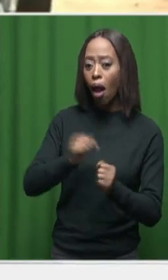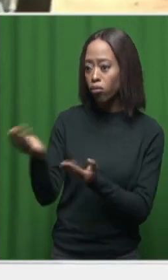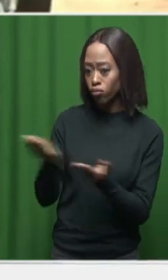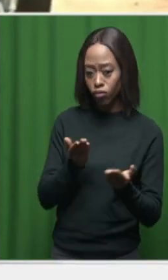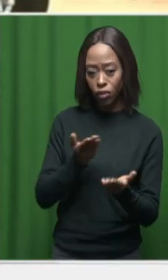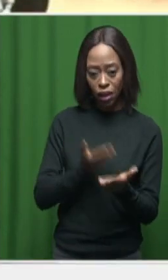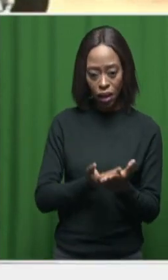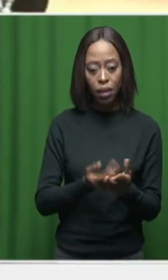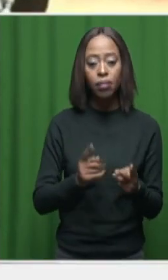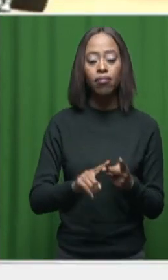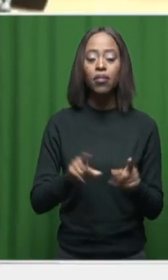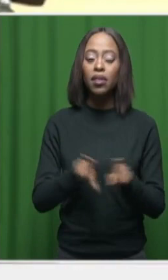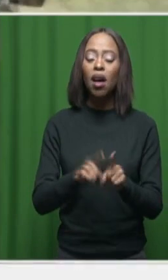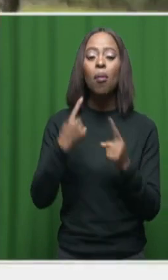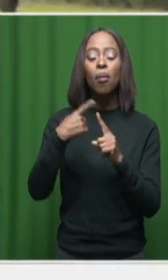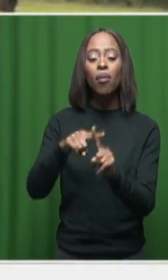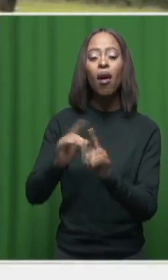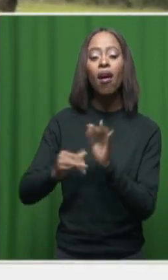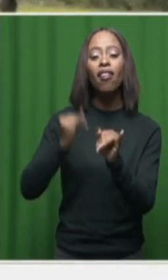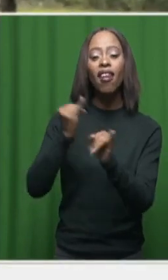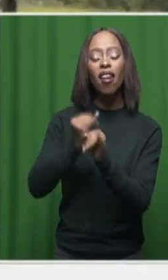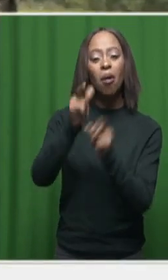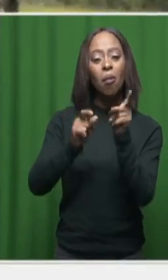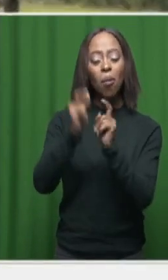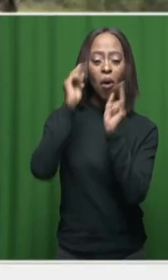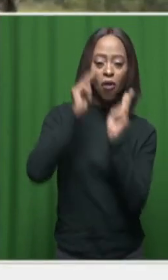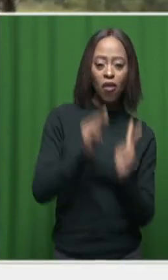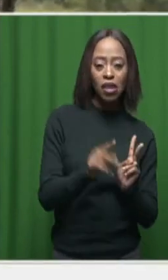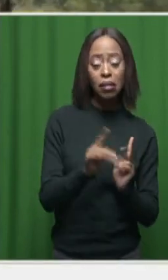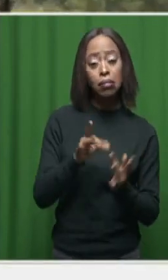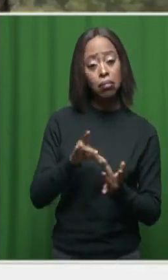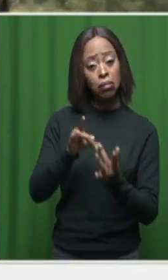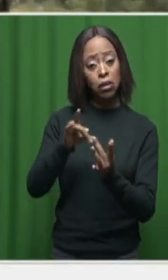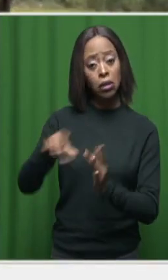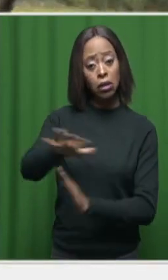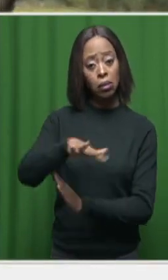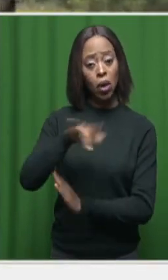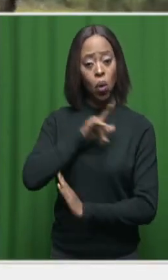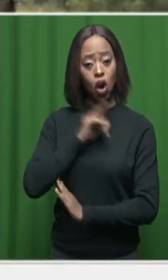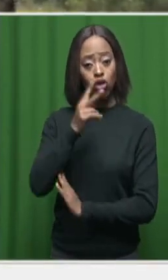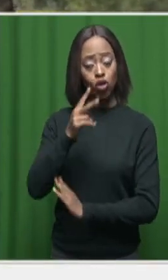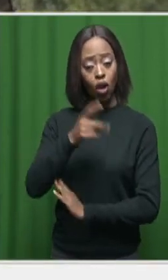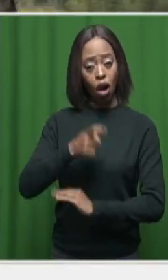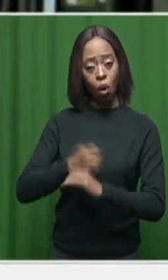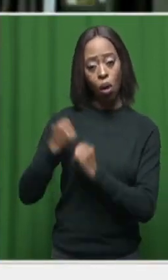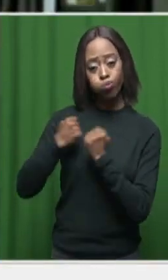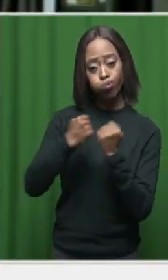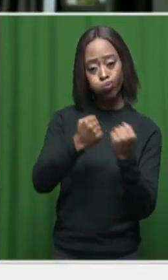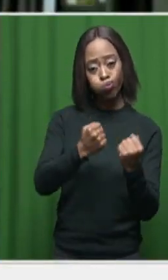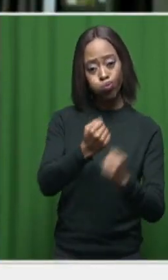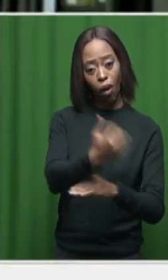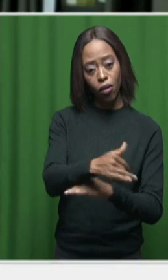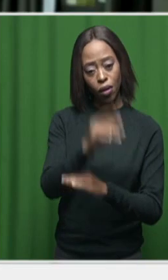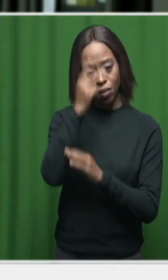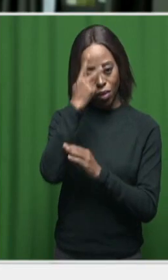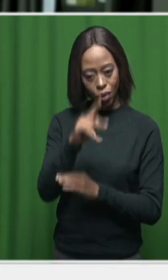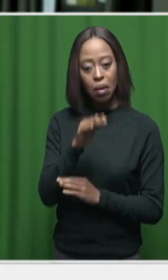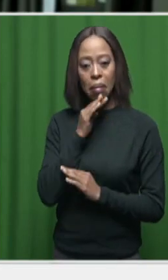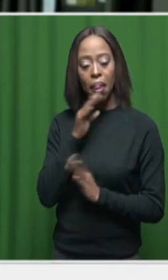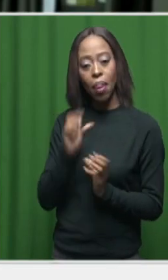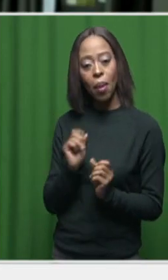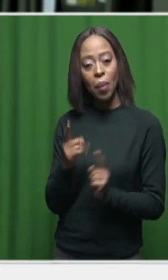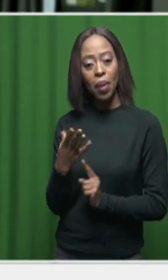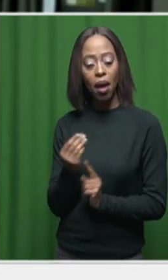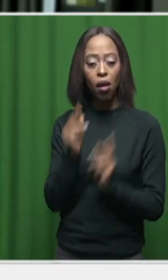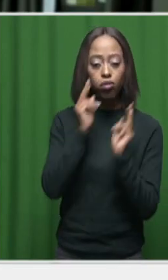And then we also target the international market. It's a unique place because it's only a 2-hour drive outside of Pretoria. So you've got the opportunity